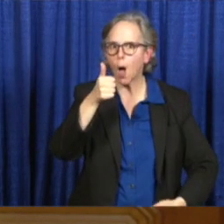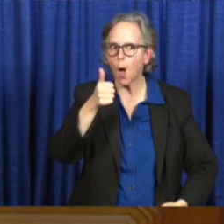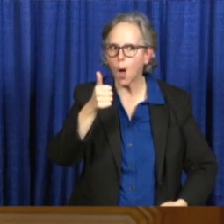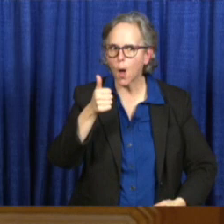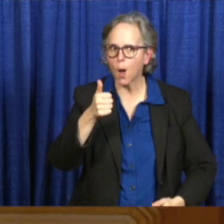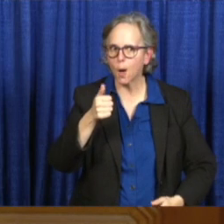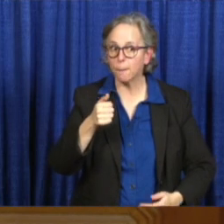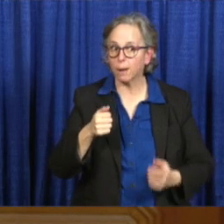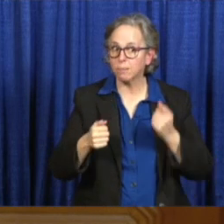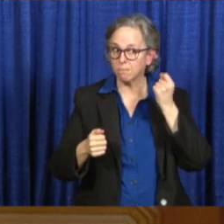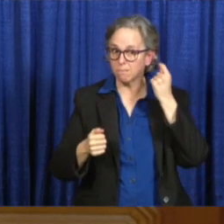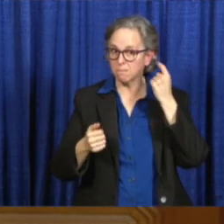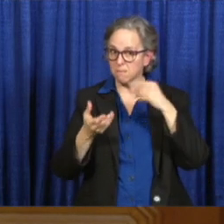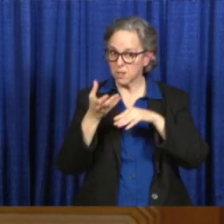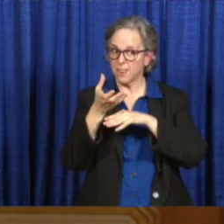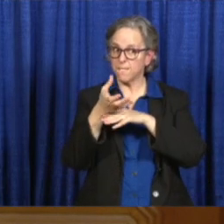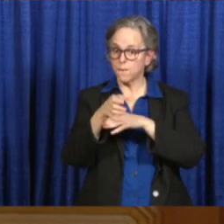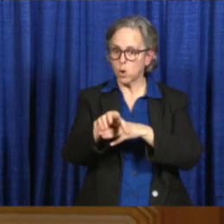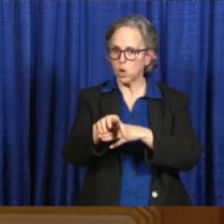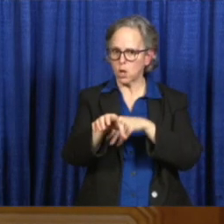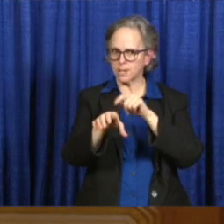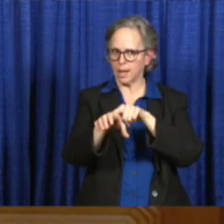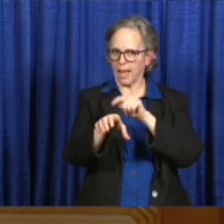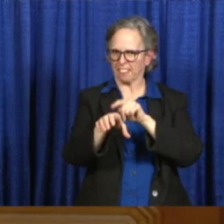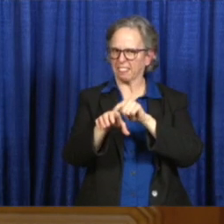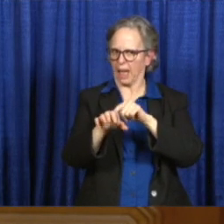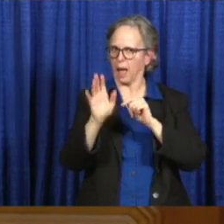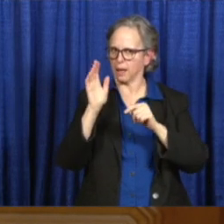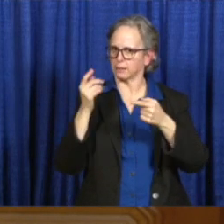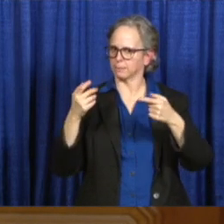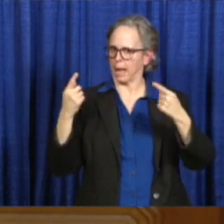is very, very important. Thank you, Governor. Thank you.